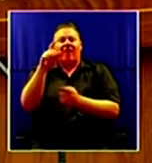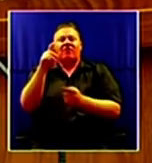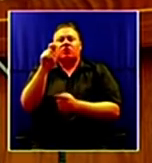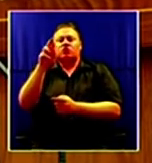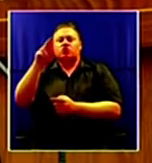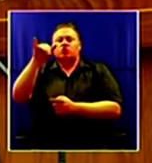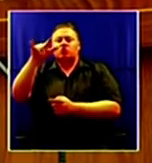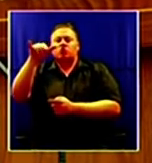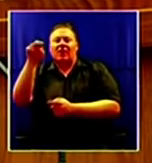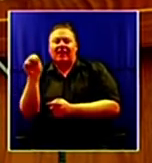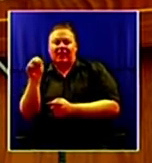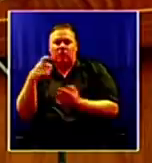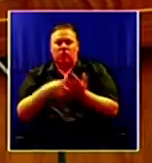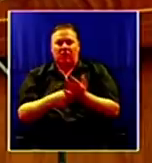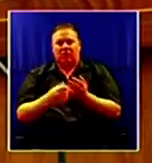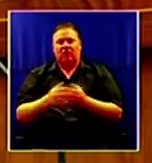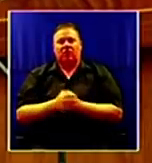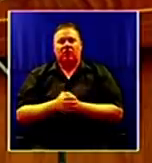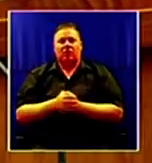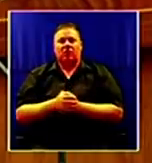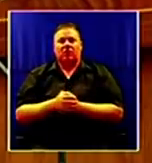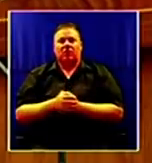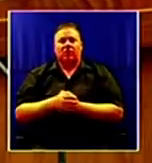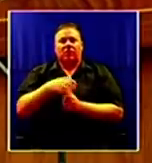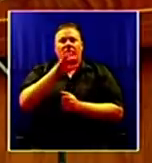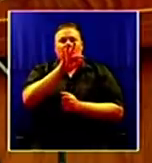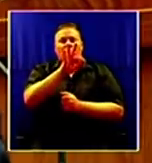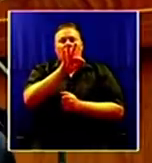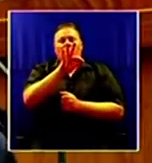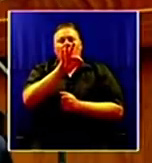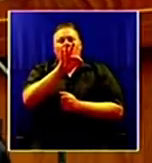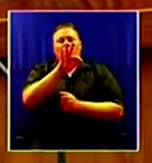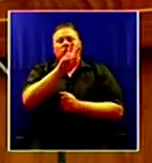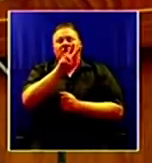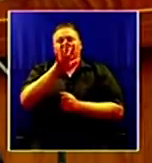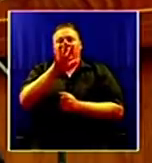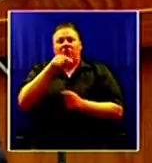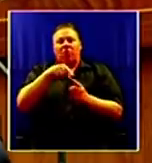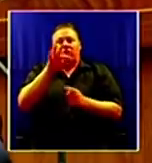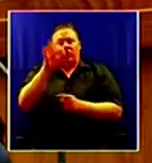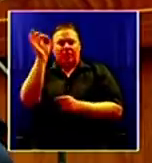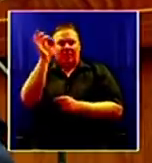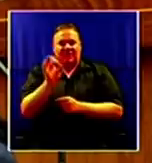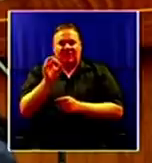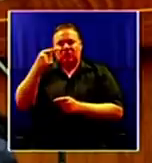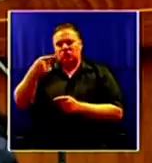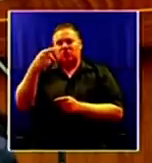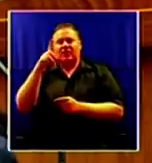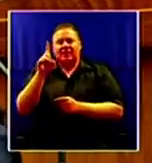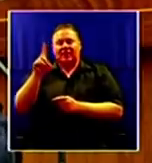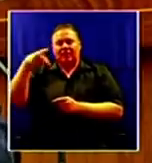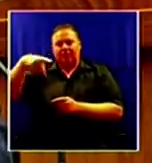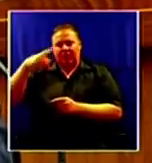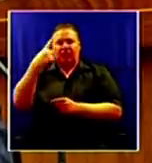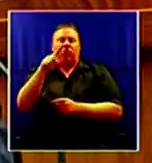or 25.3% as a share of gross domestic product in 2021.